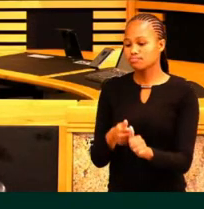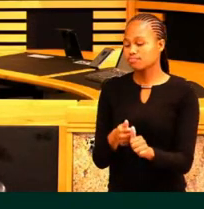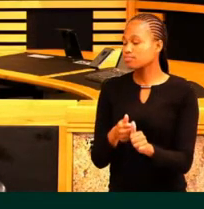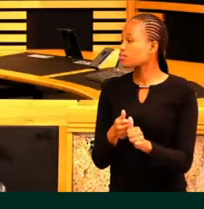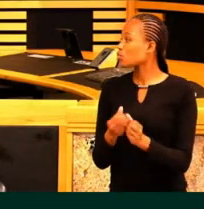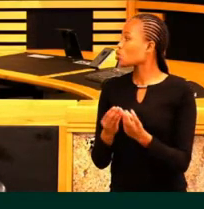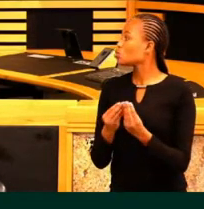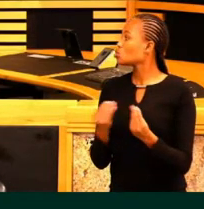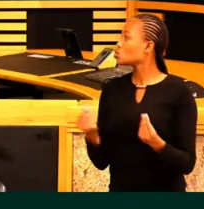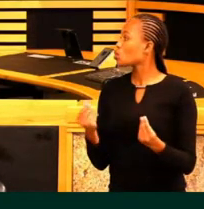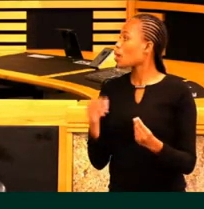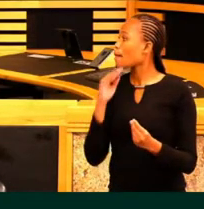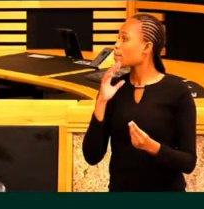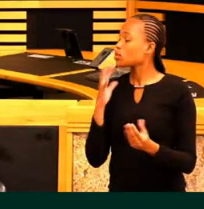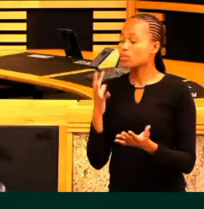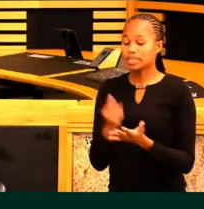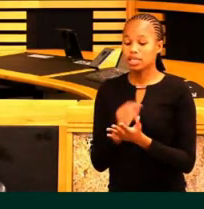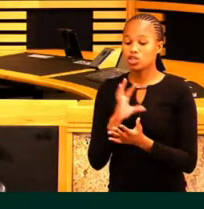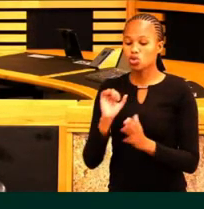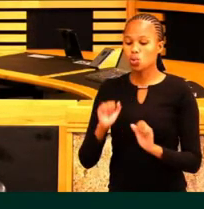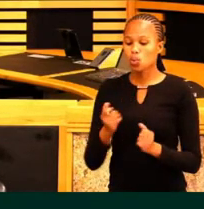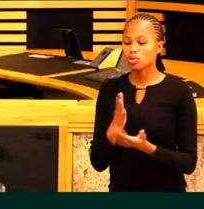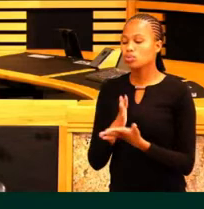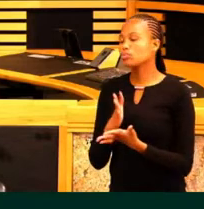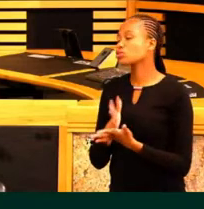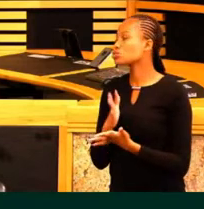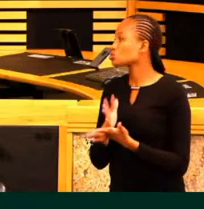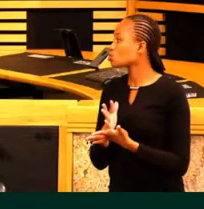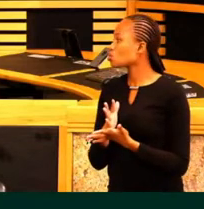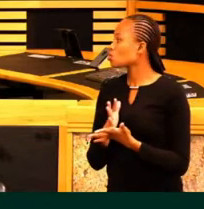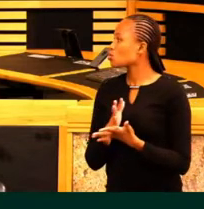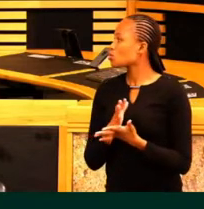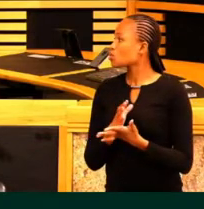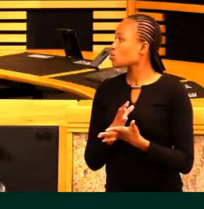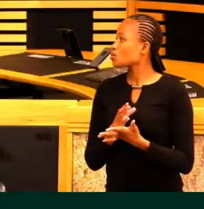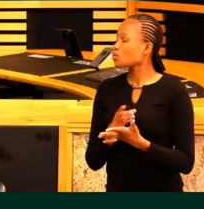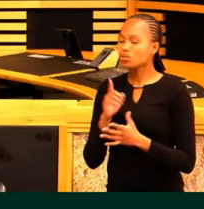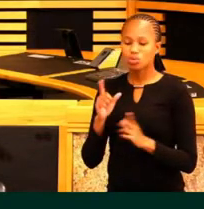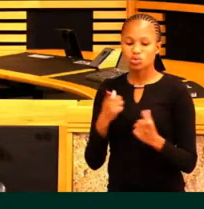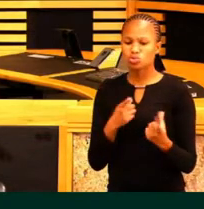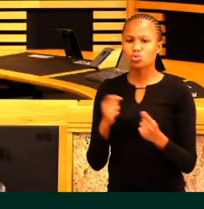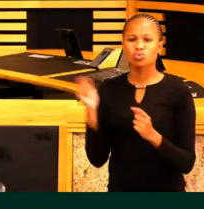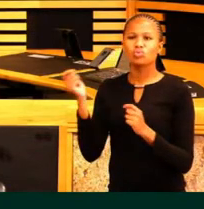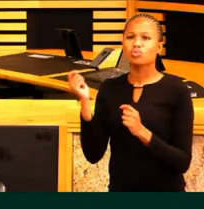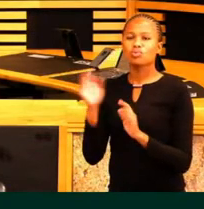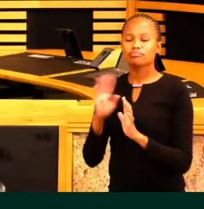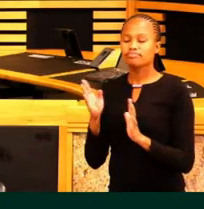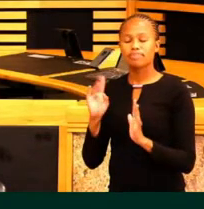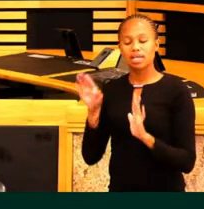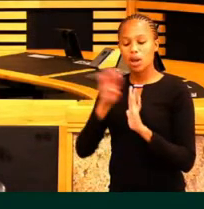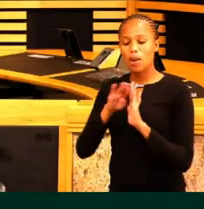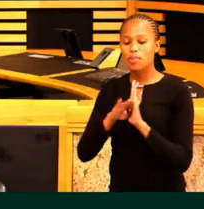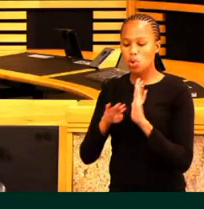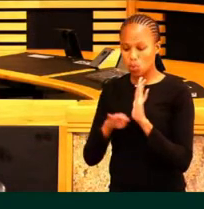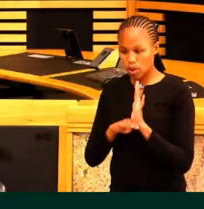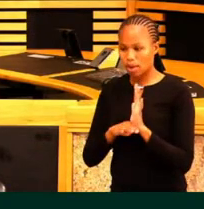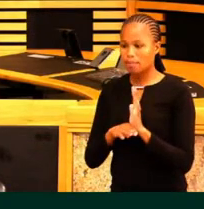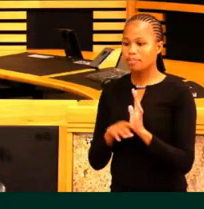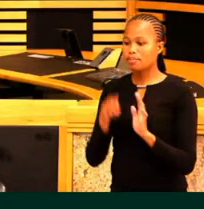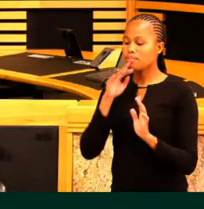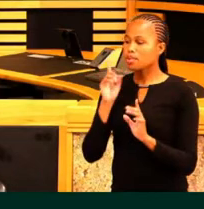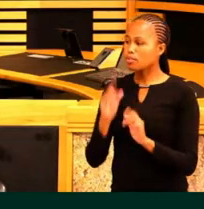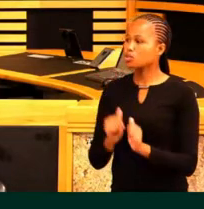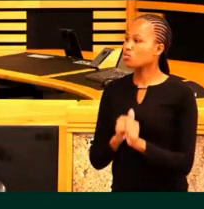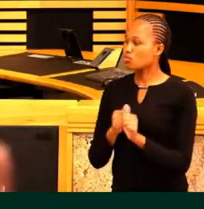resolutions that have been taken so that to ensure that was to us not an event but a program that seeks to set the tone